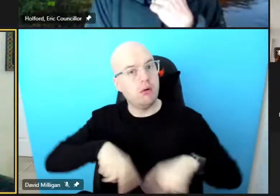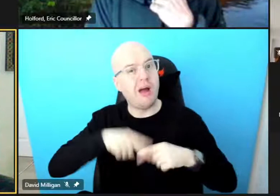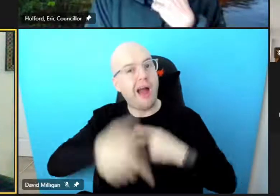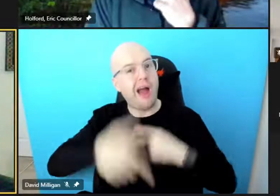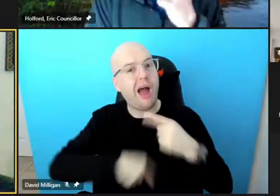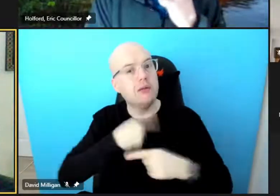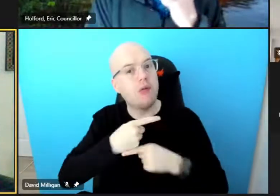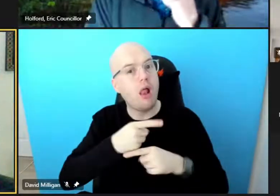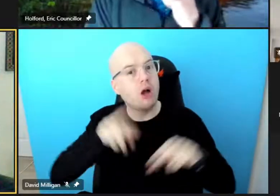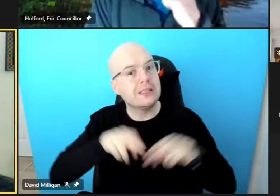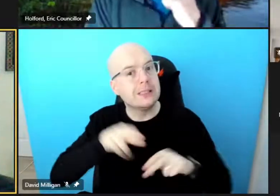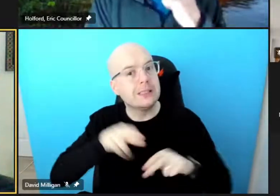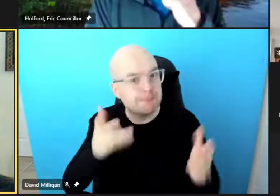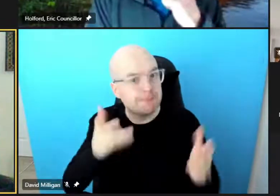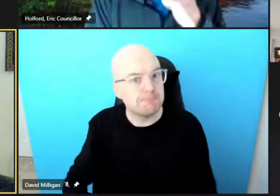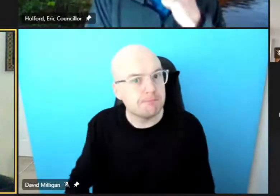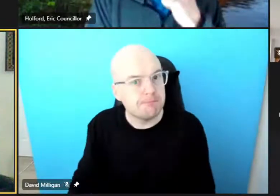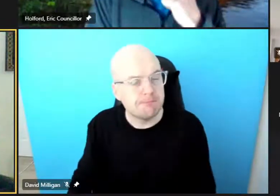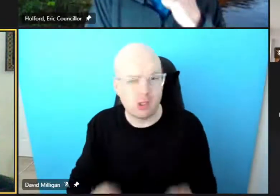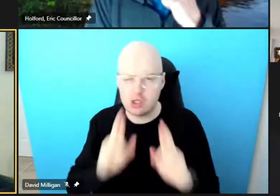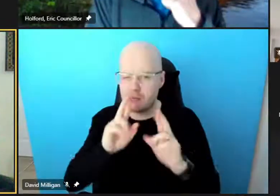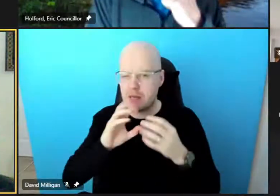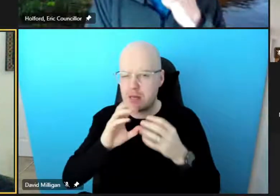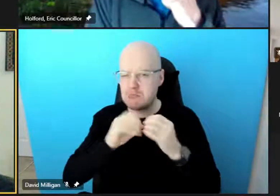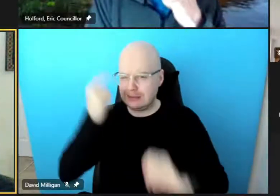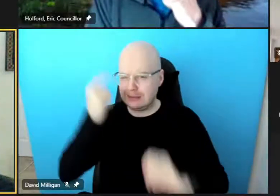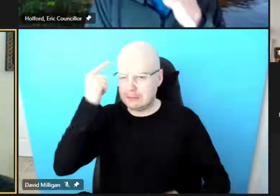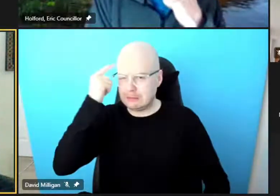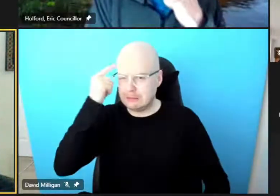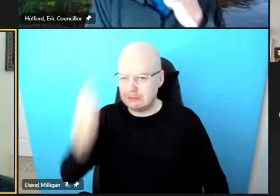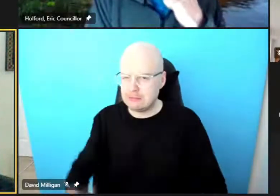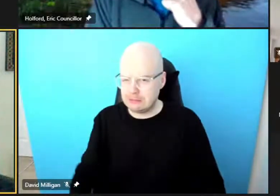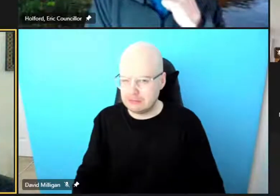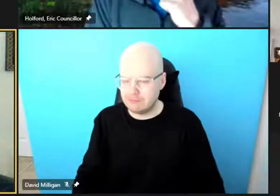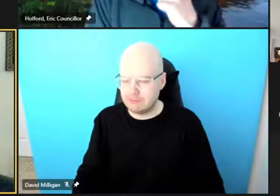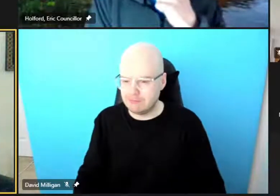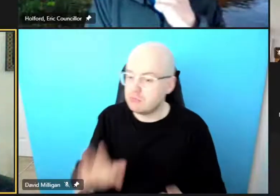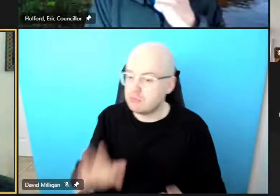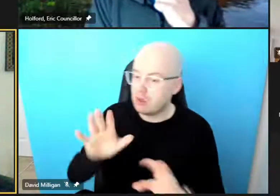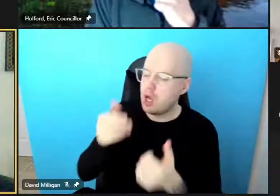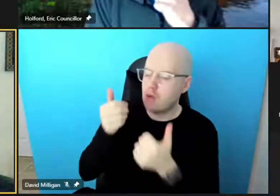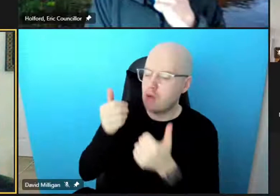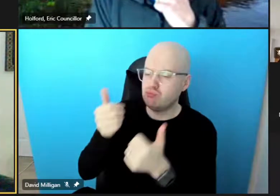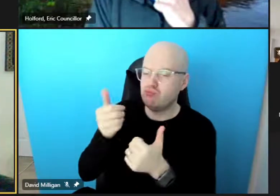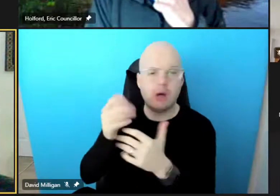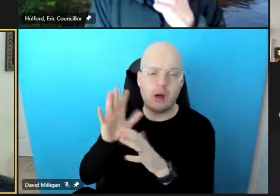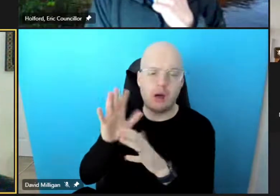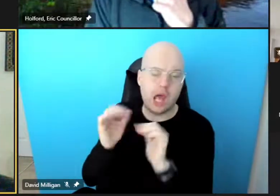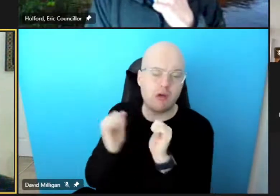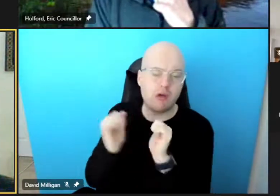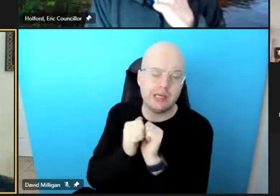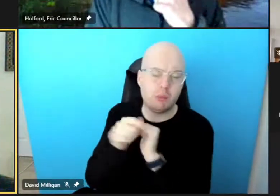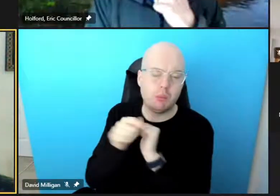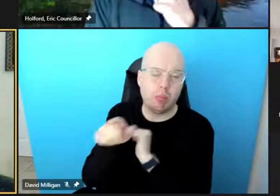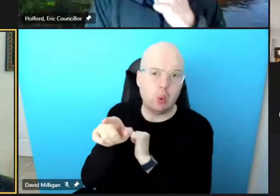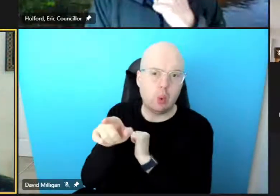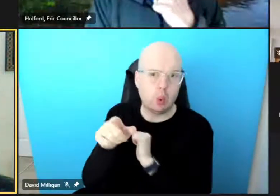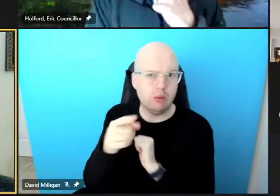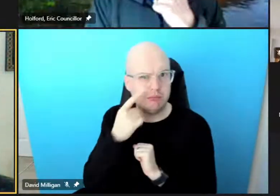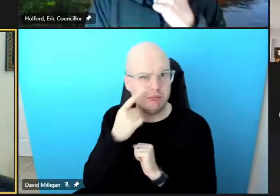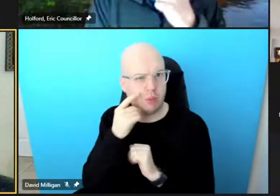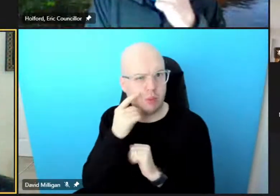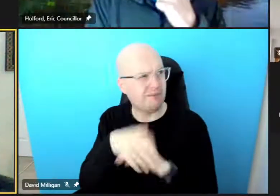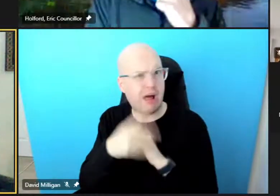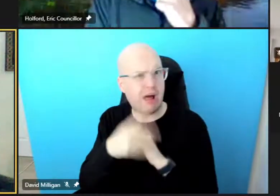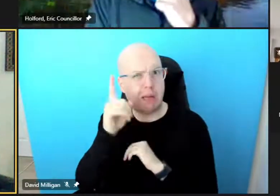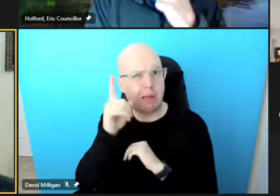opinion, if that makes sense. Yeah, no, I agree with you. It's a significant number of days out of the total days